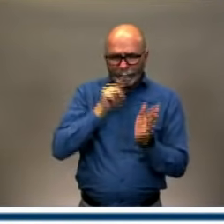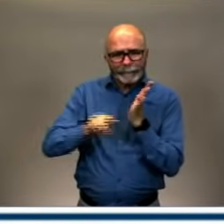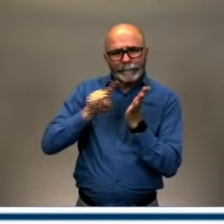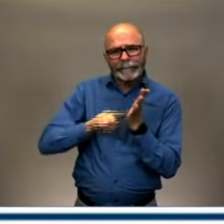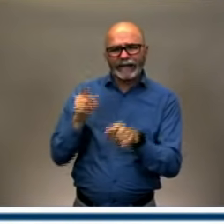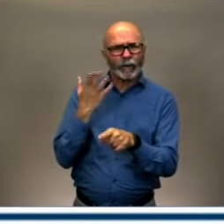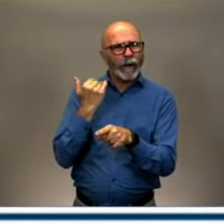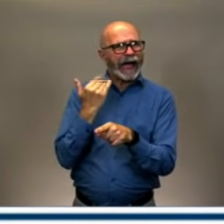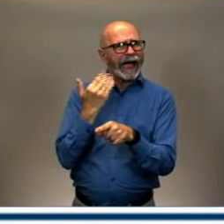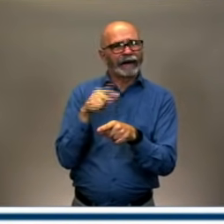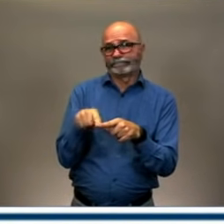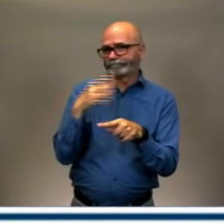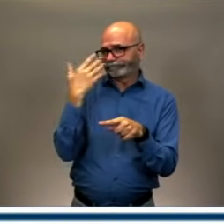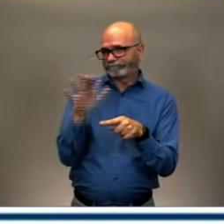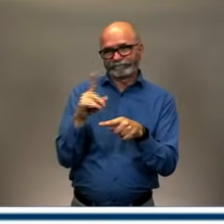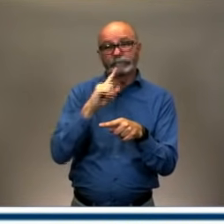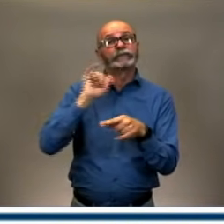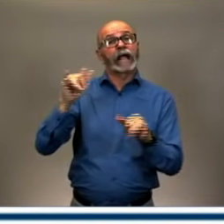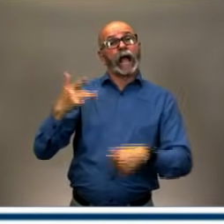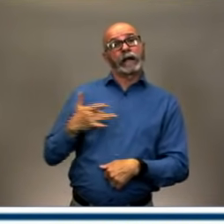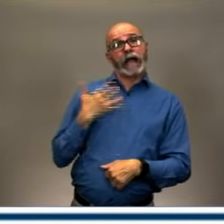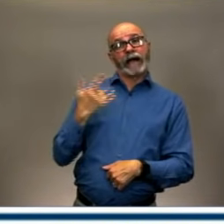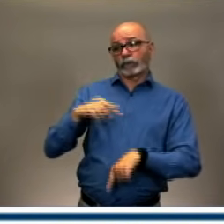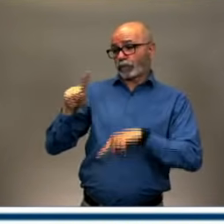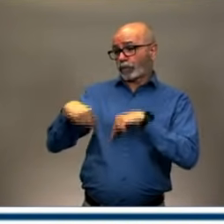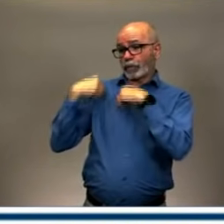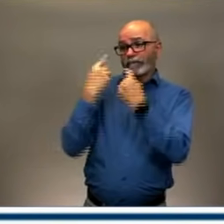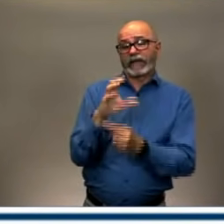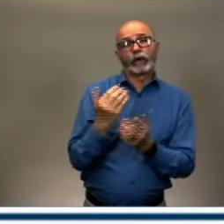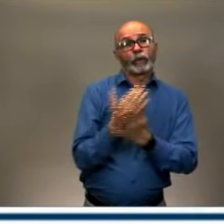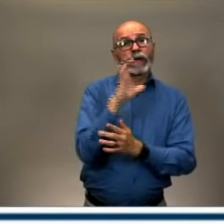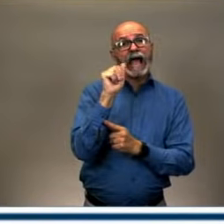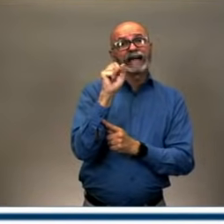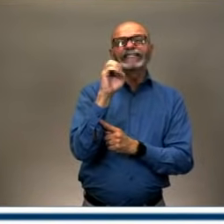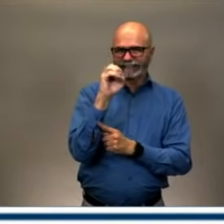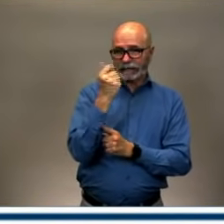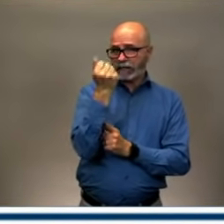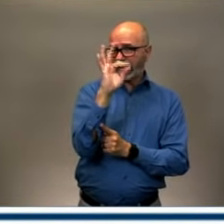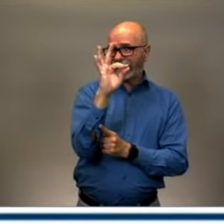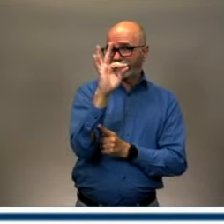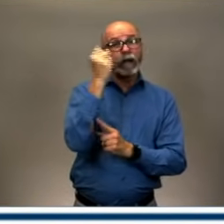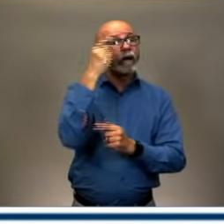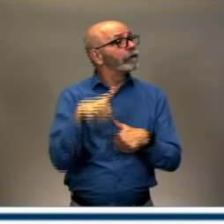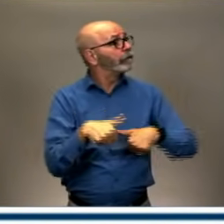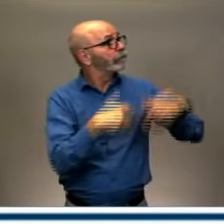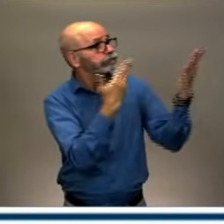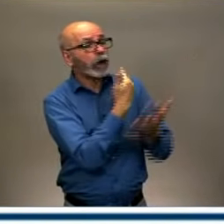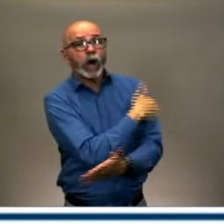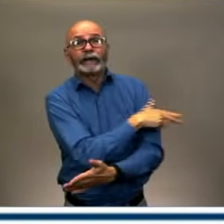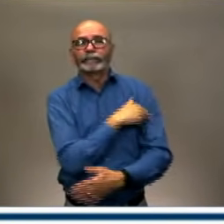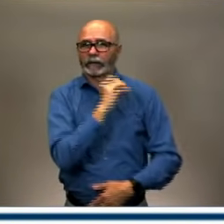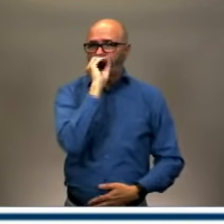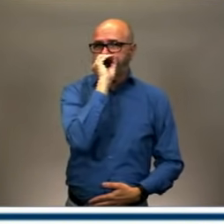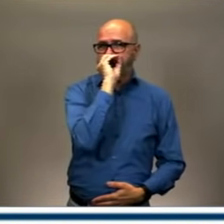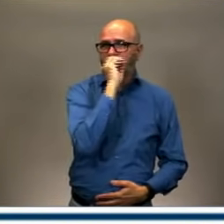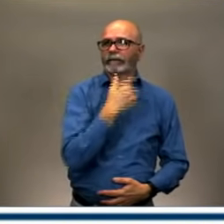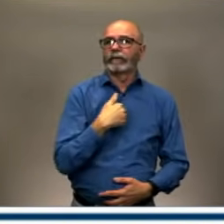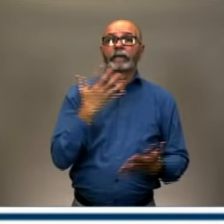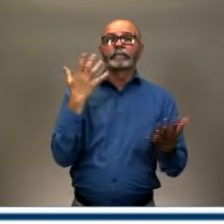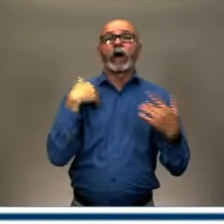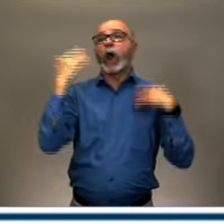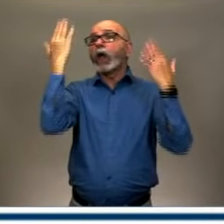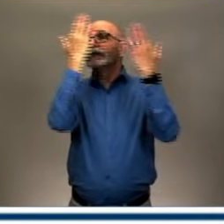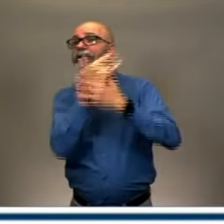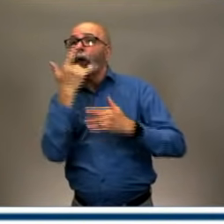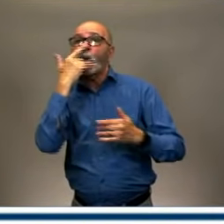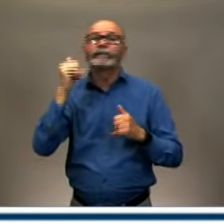active cases in our province and no one is in hospital. We still don't have all the epidemiology from the holiday, but I want to say thank